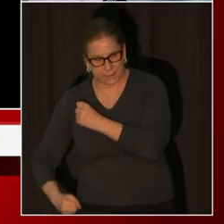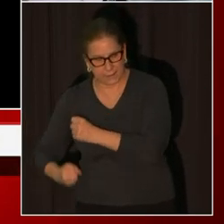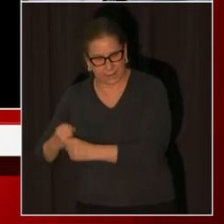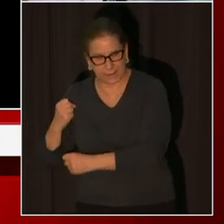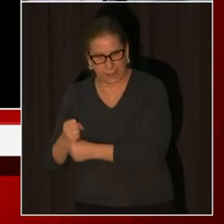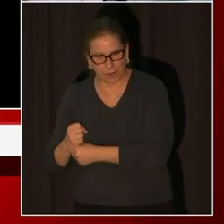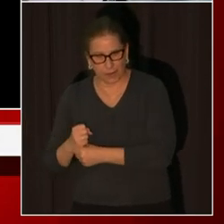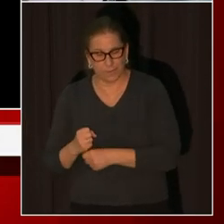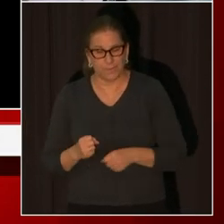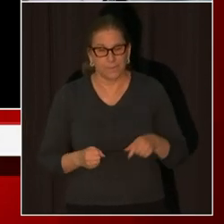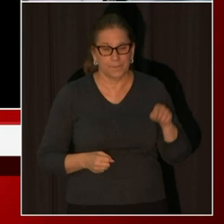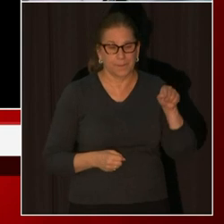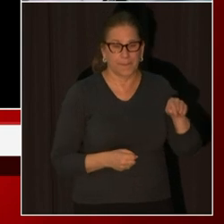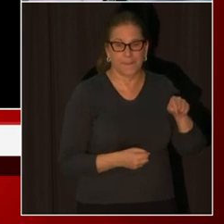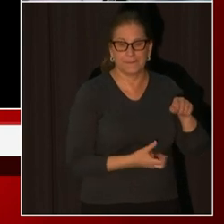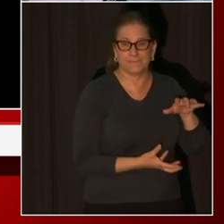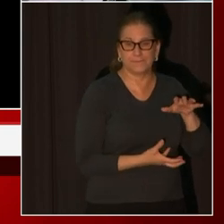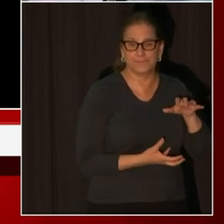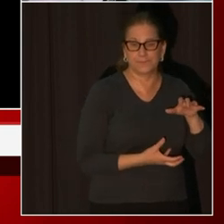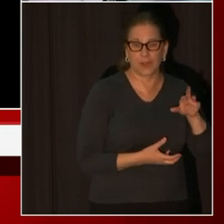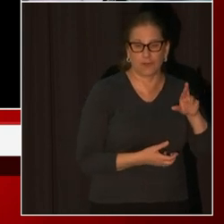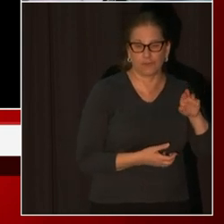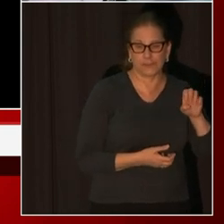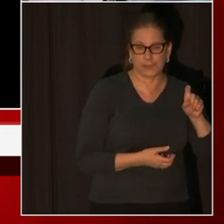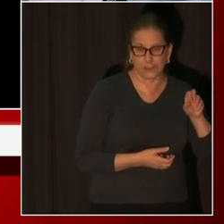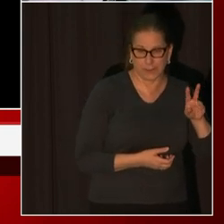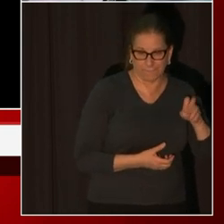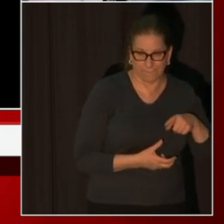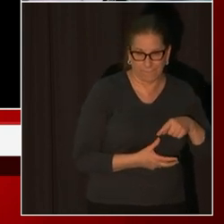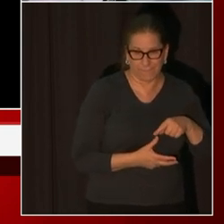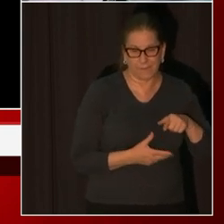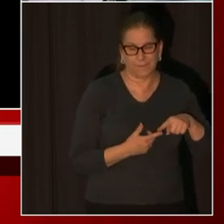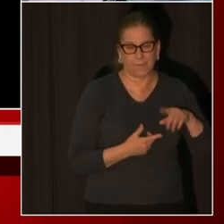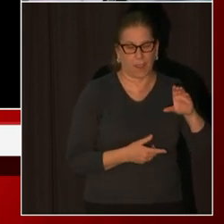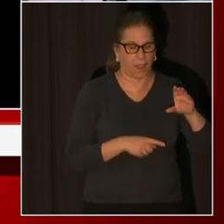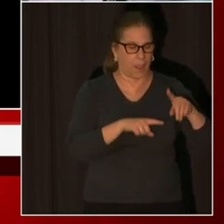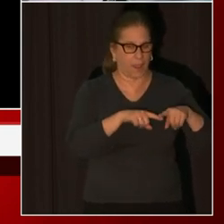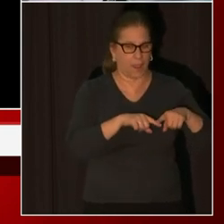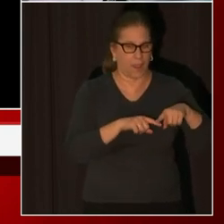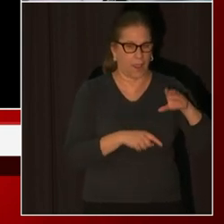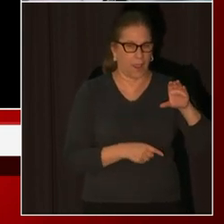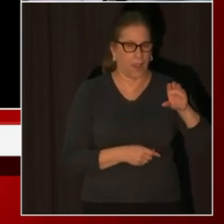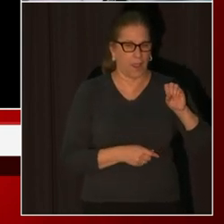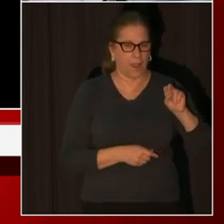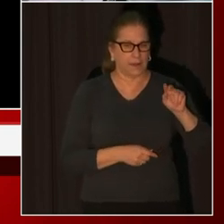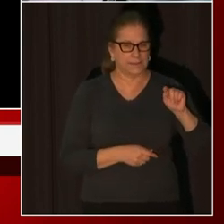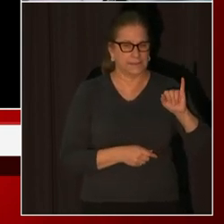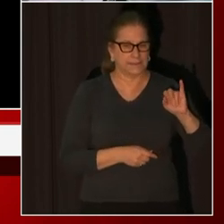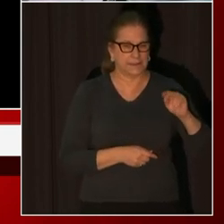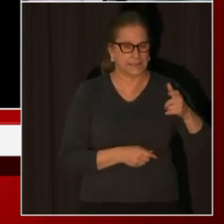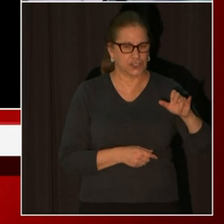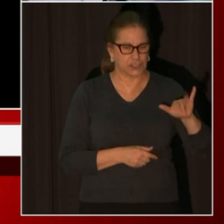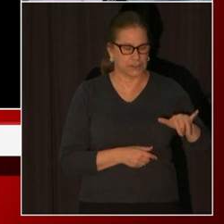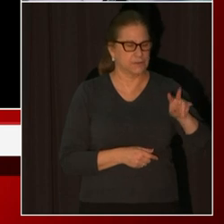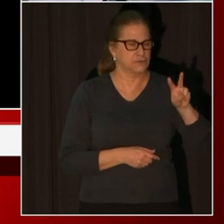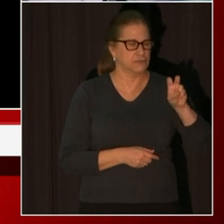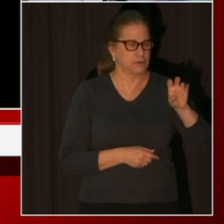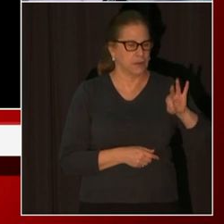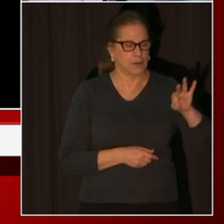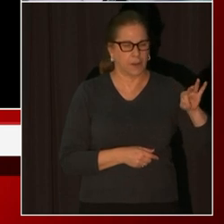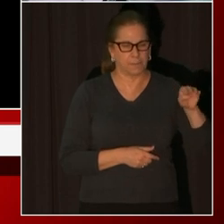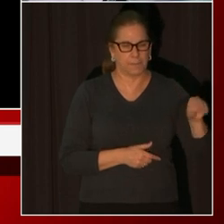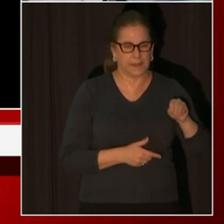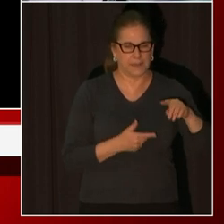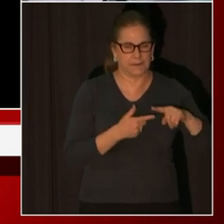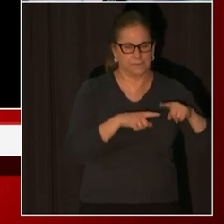cash reserve. It's $299 million. And if you see the bar to the